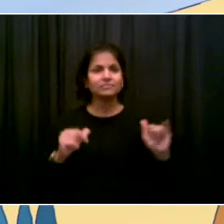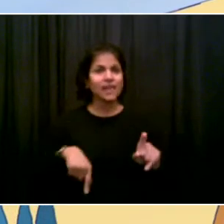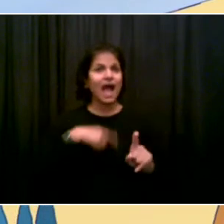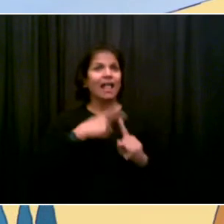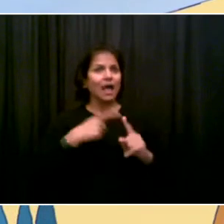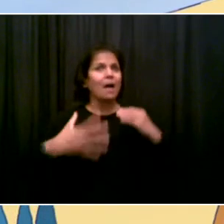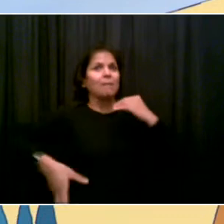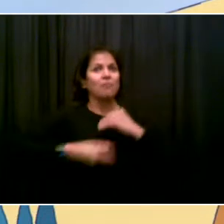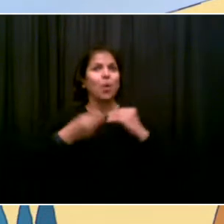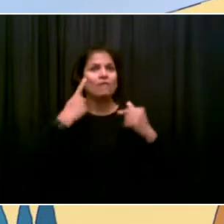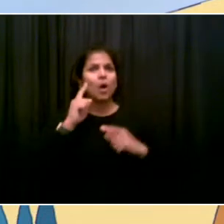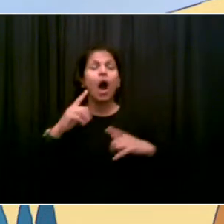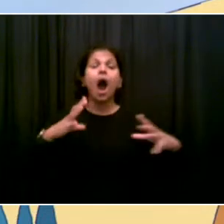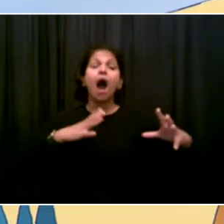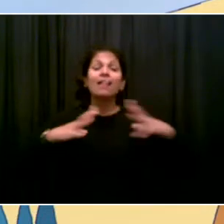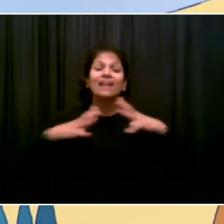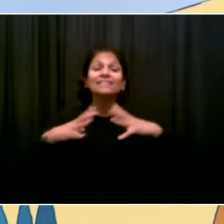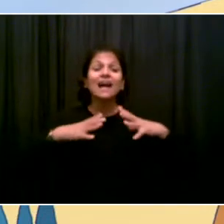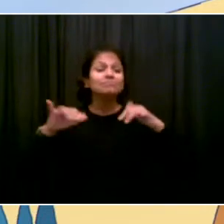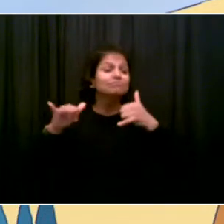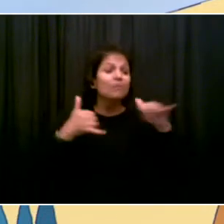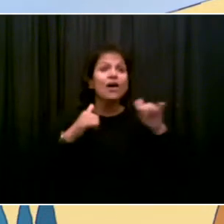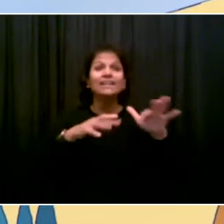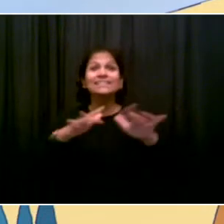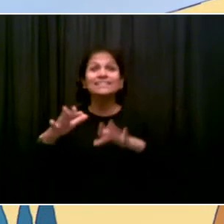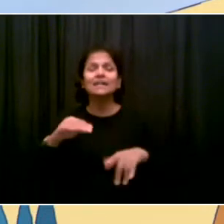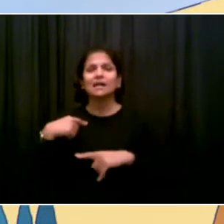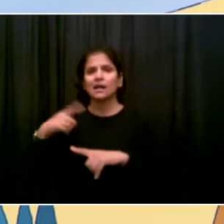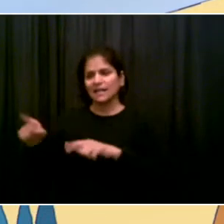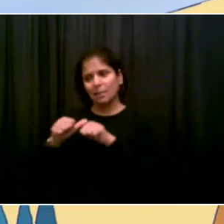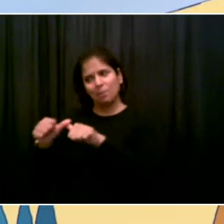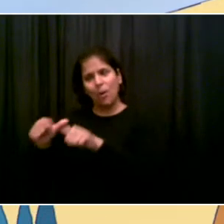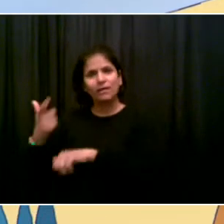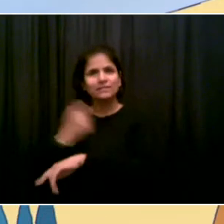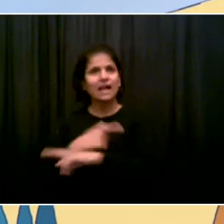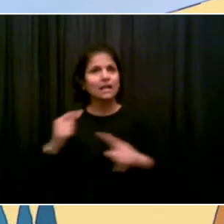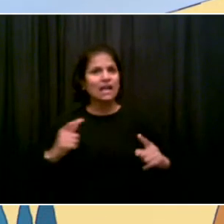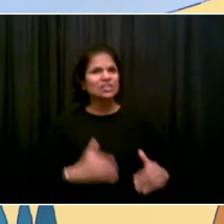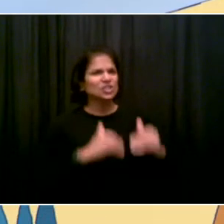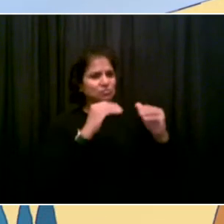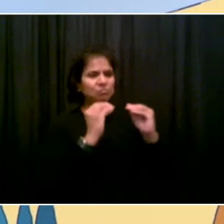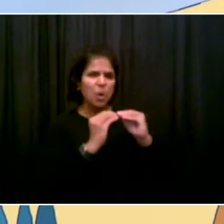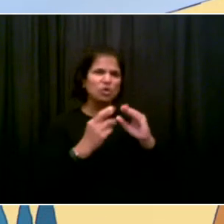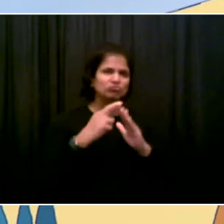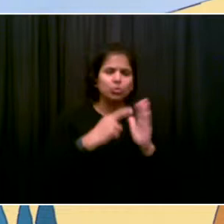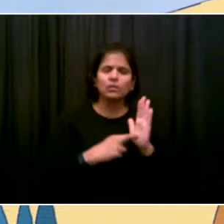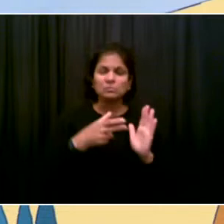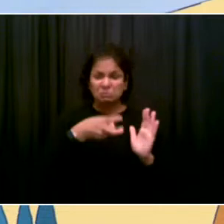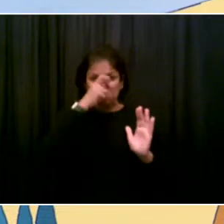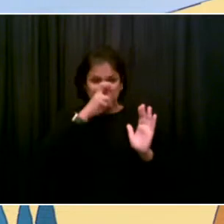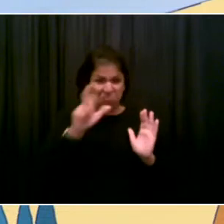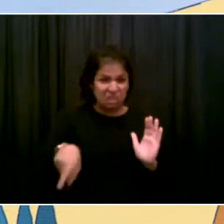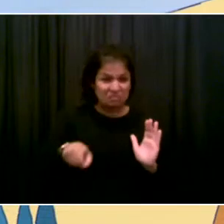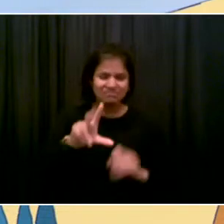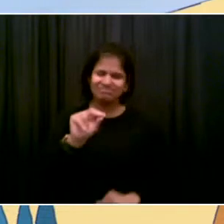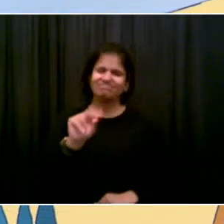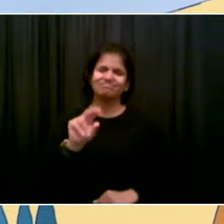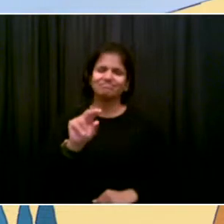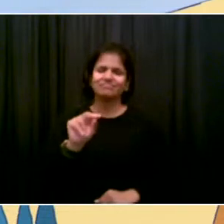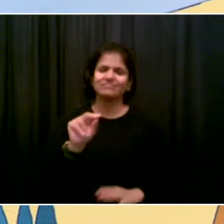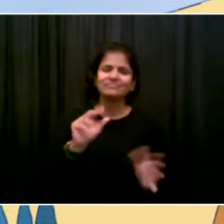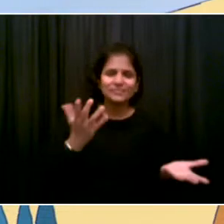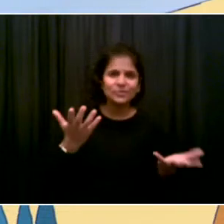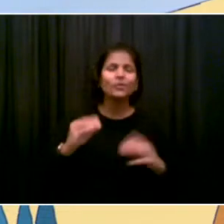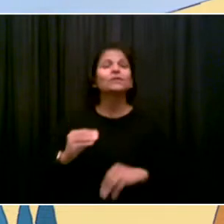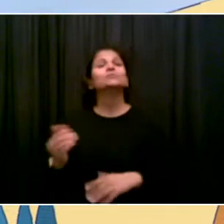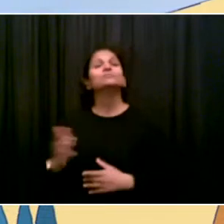to go to those kind of restrictions. Our next question goes to Steve with WCBS 880. Hey, good morning, Mr.